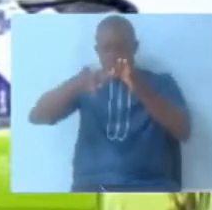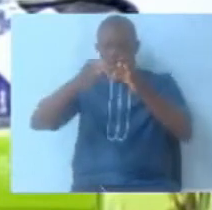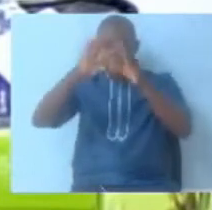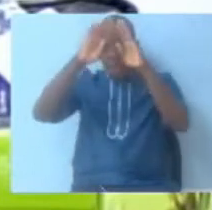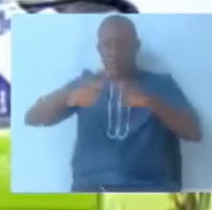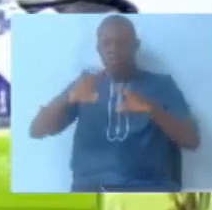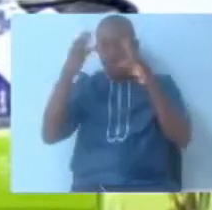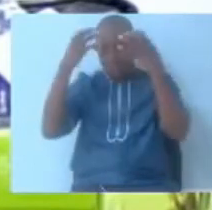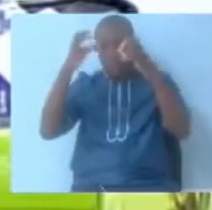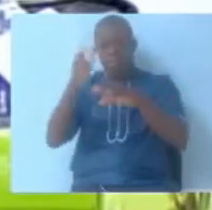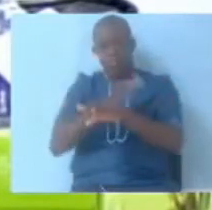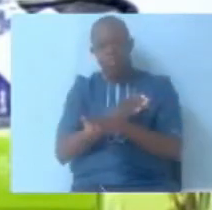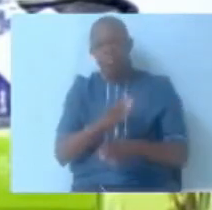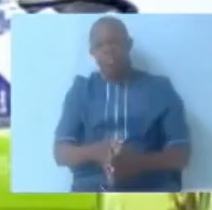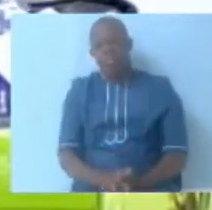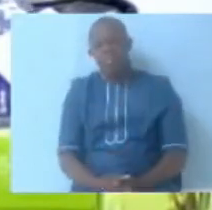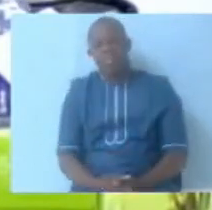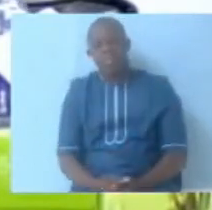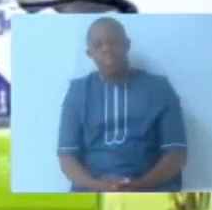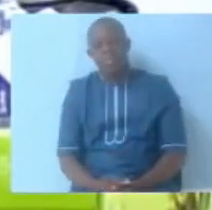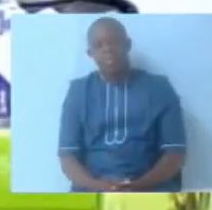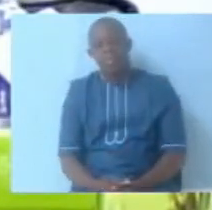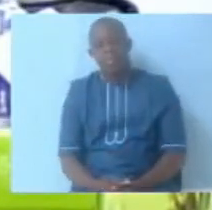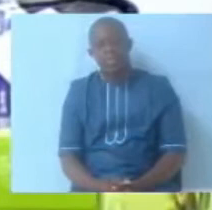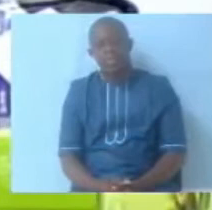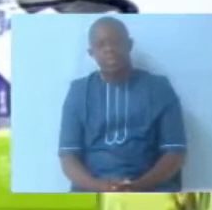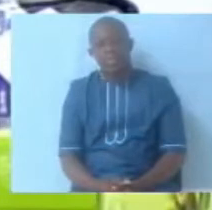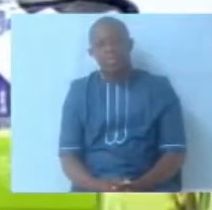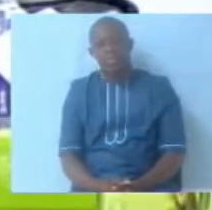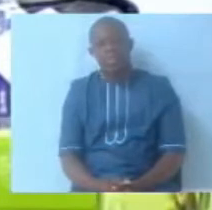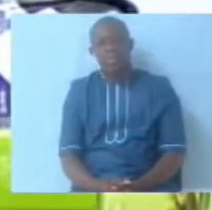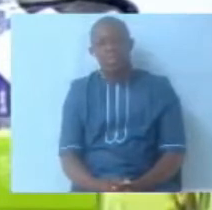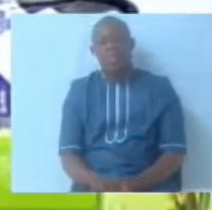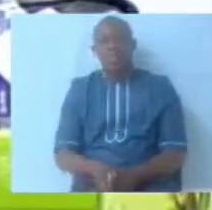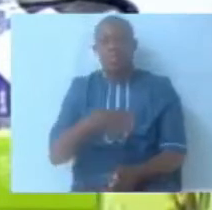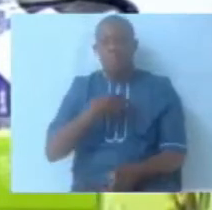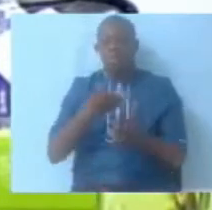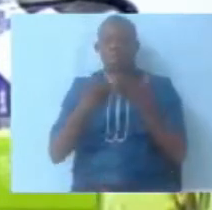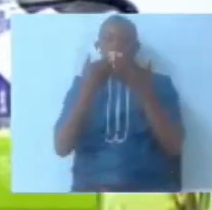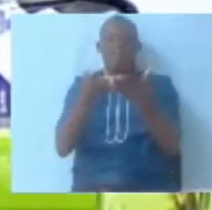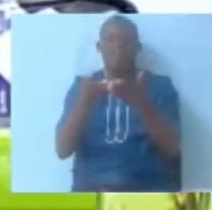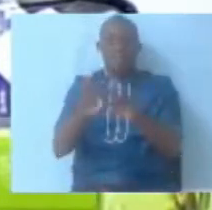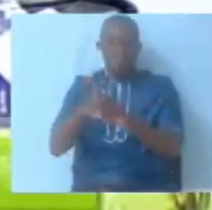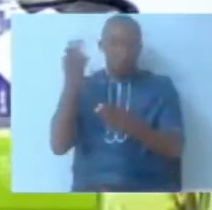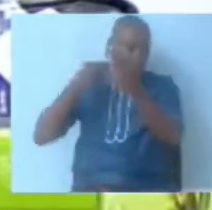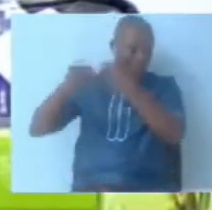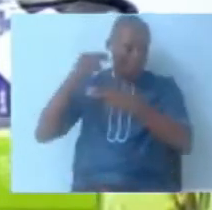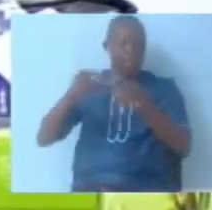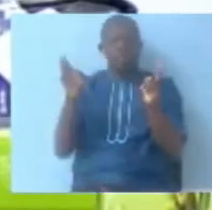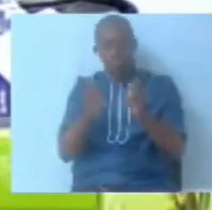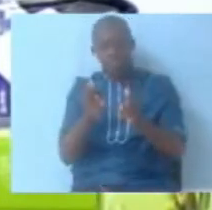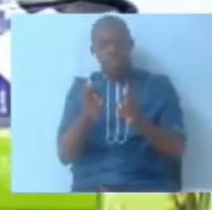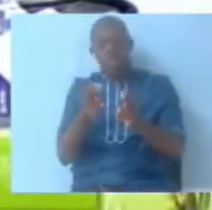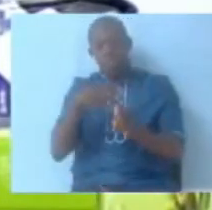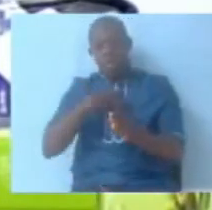Pasala Jeng anado ñol la case ñinto. May I give a bit of a background history here? Mbatunga tariki sutundi